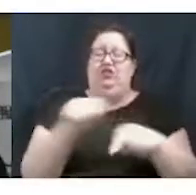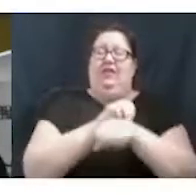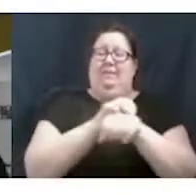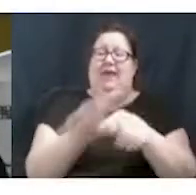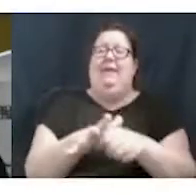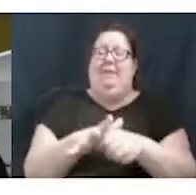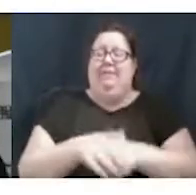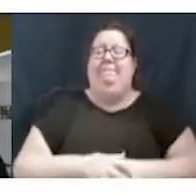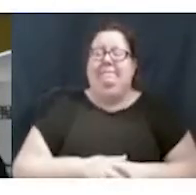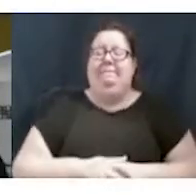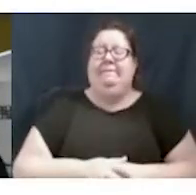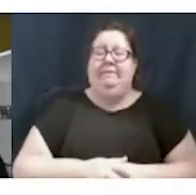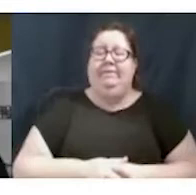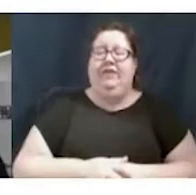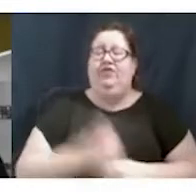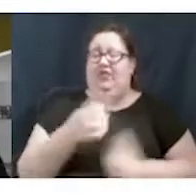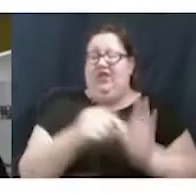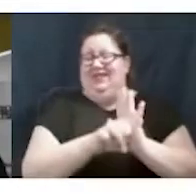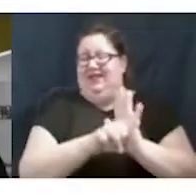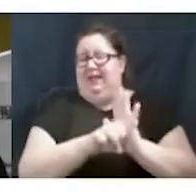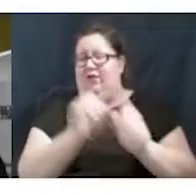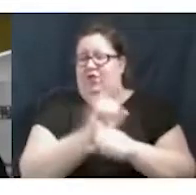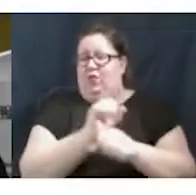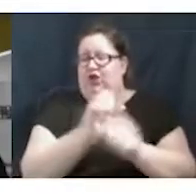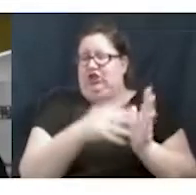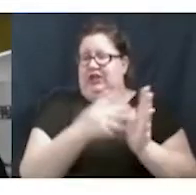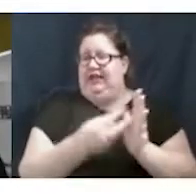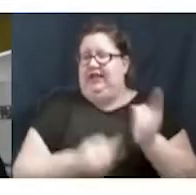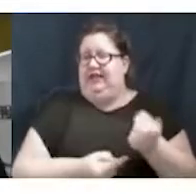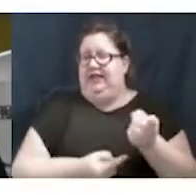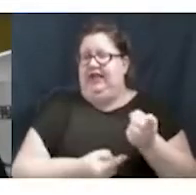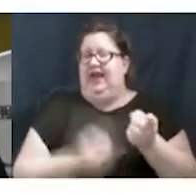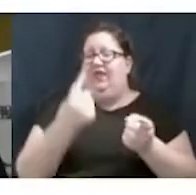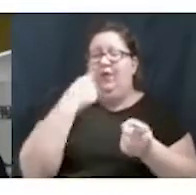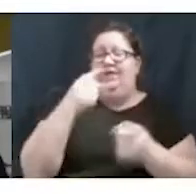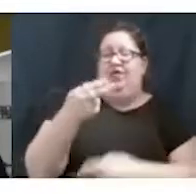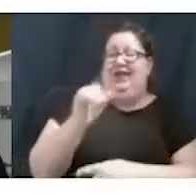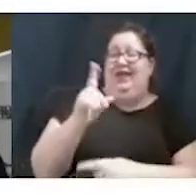there's an example of the worksheet, and there's one for Hidden Figures, and there's